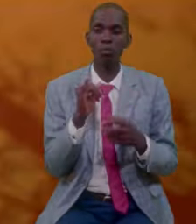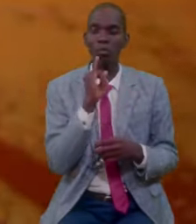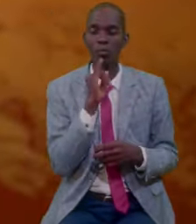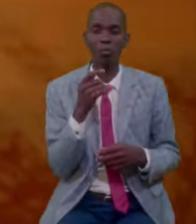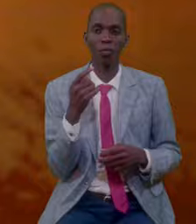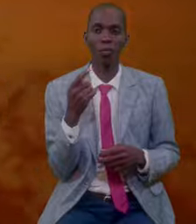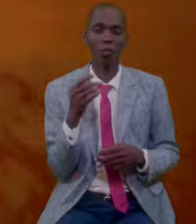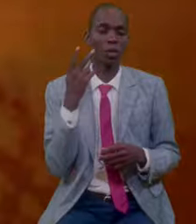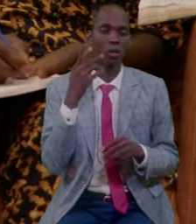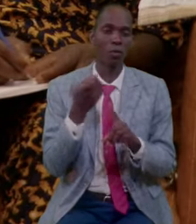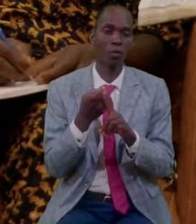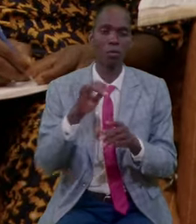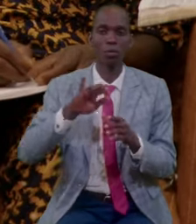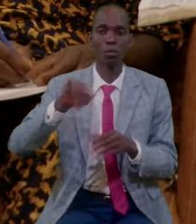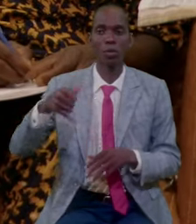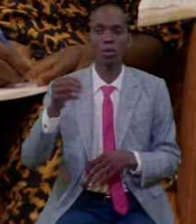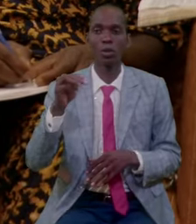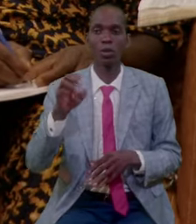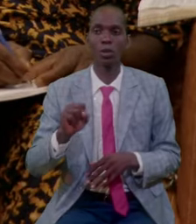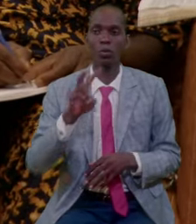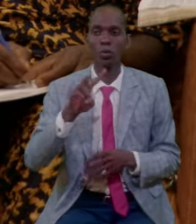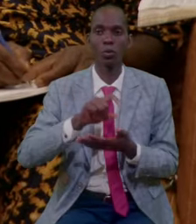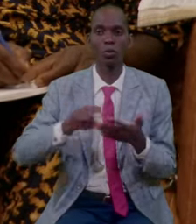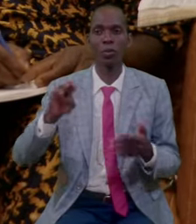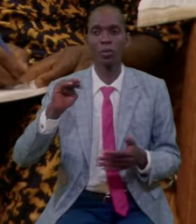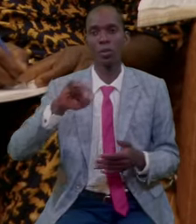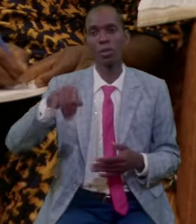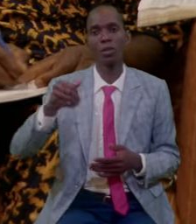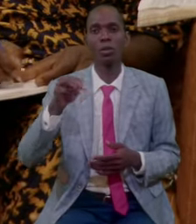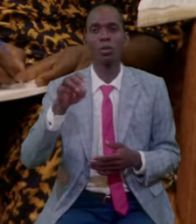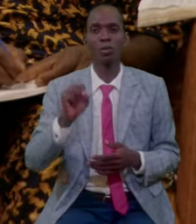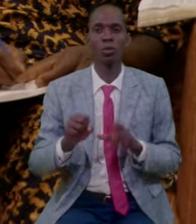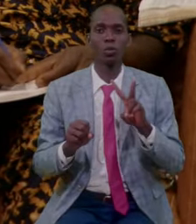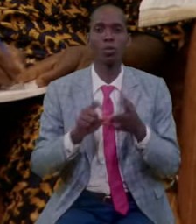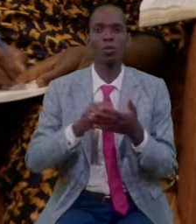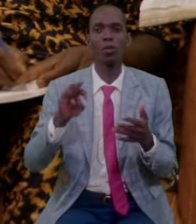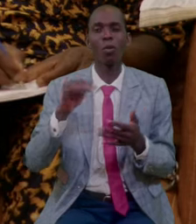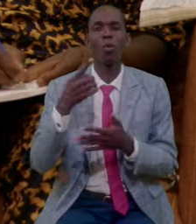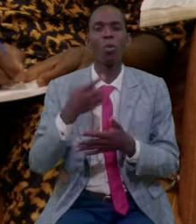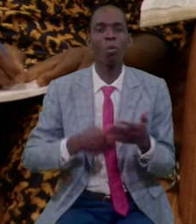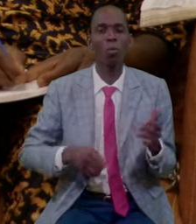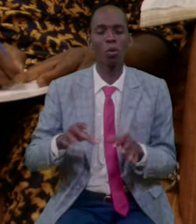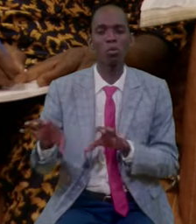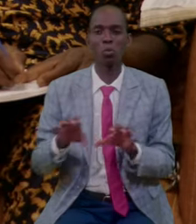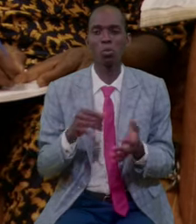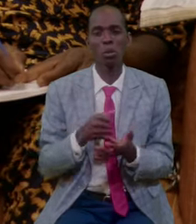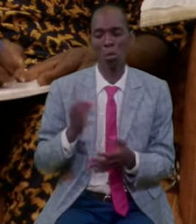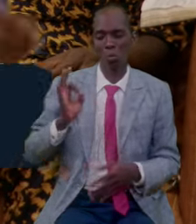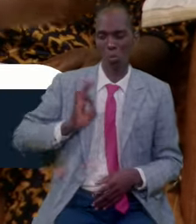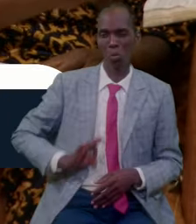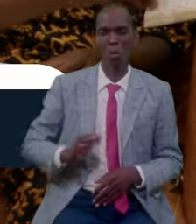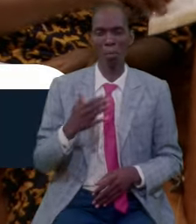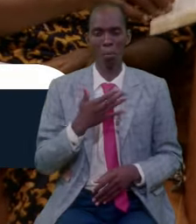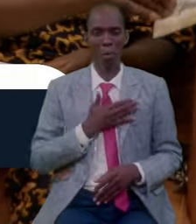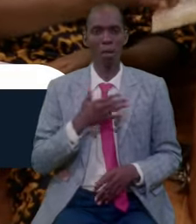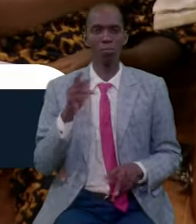James chapter 2, reading from verse 14, what does it profit, my brethren? Though a